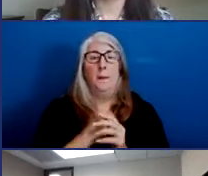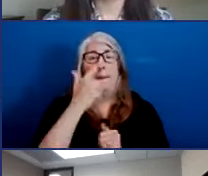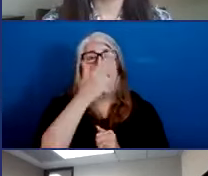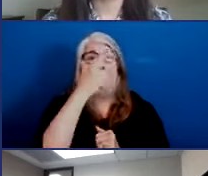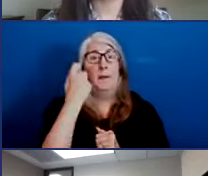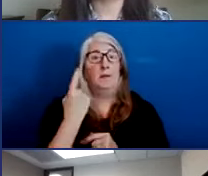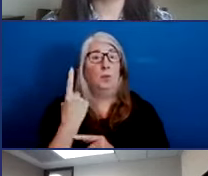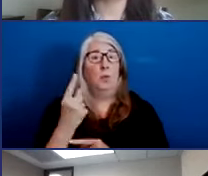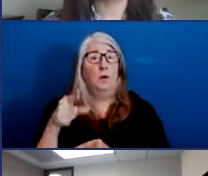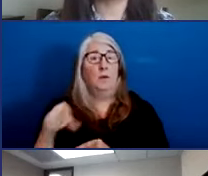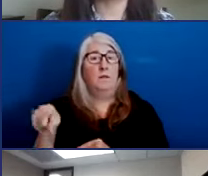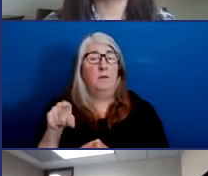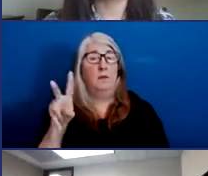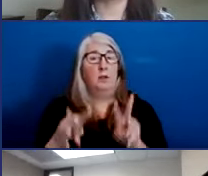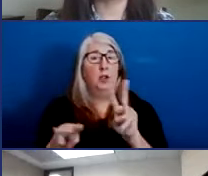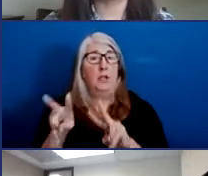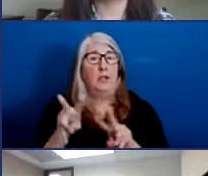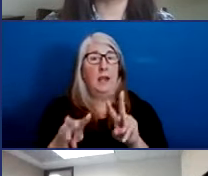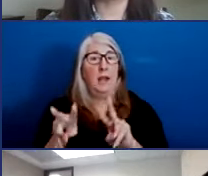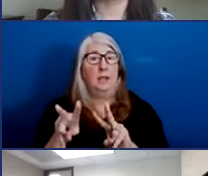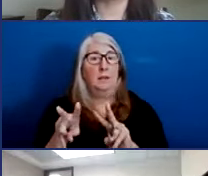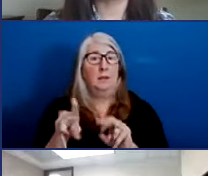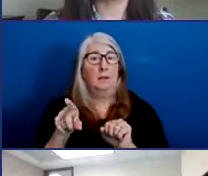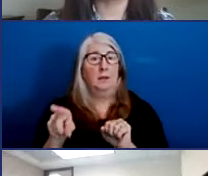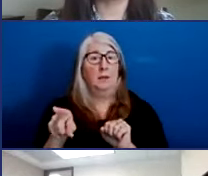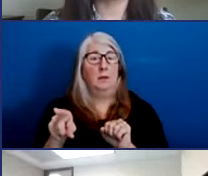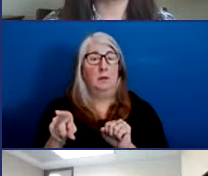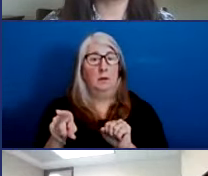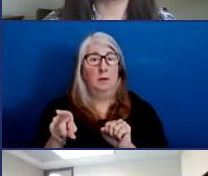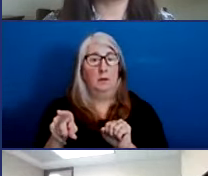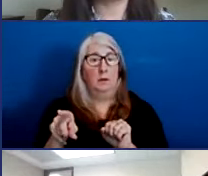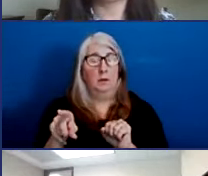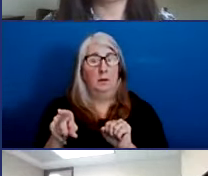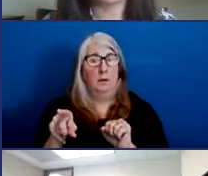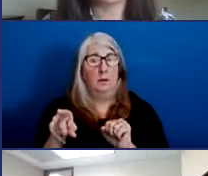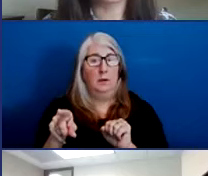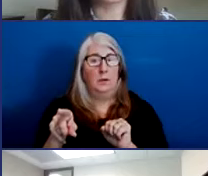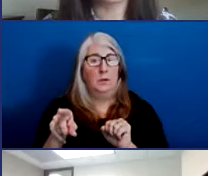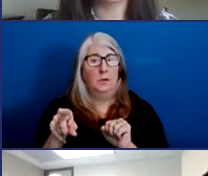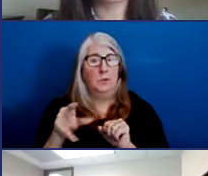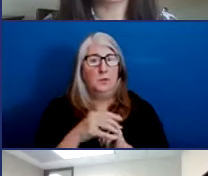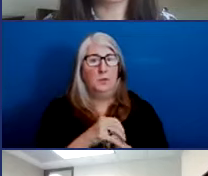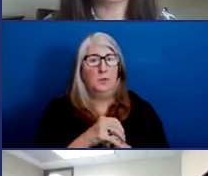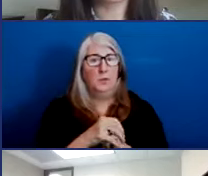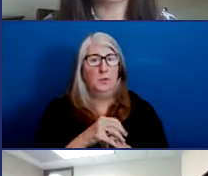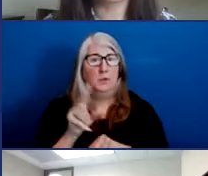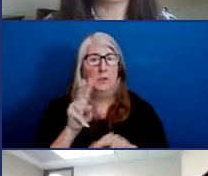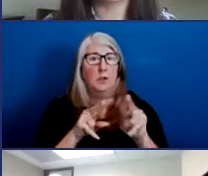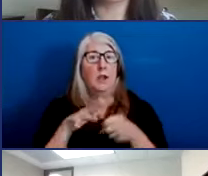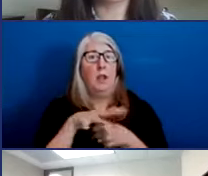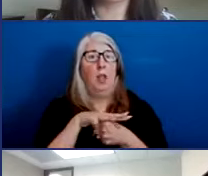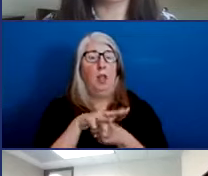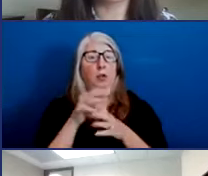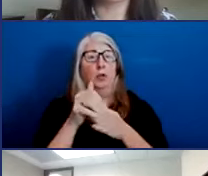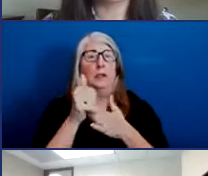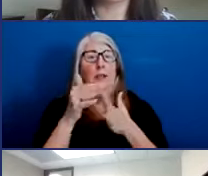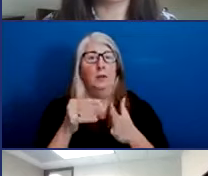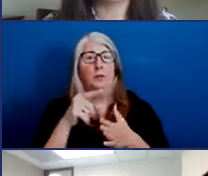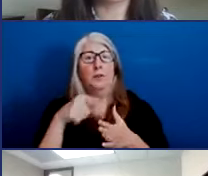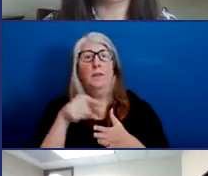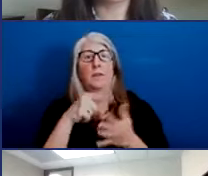them is looking at engaging communities based on local leaders that they already